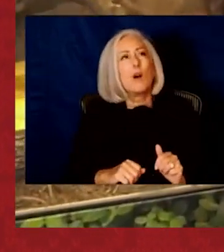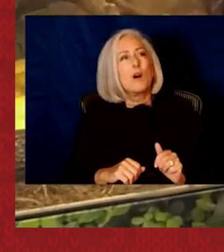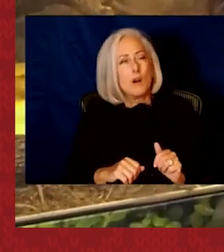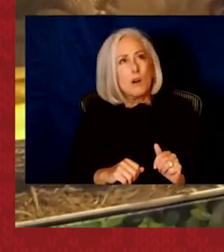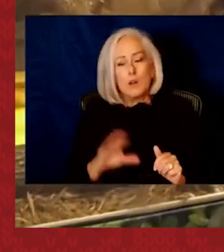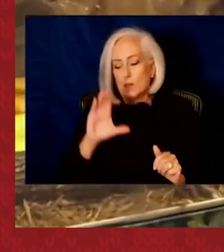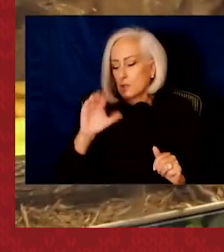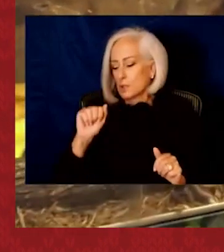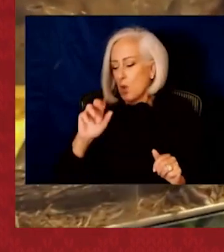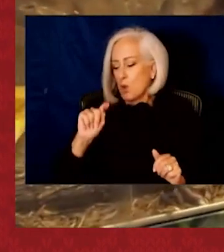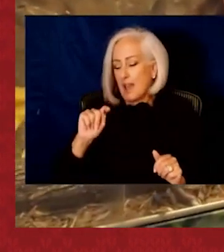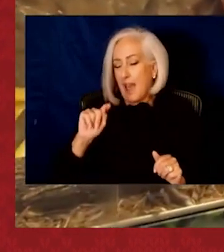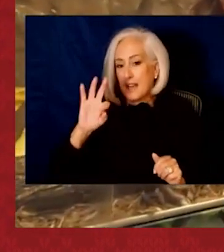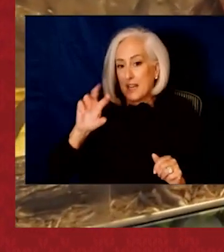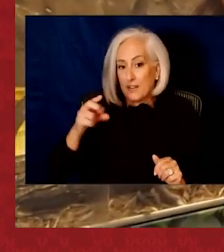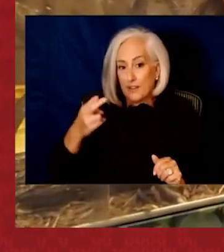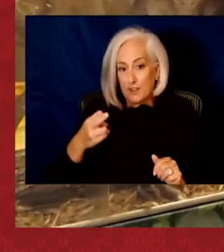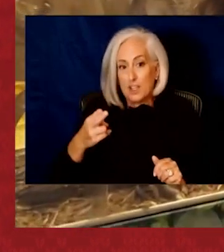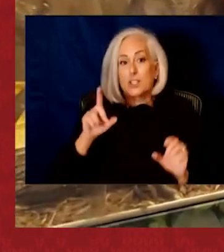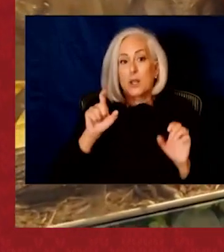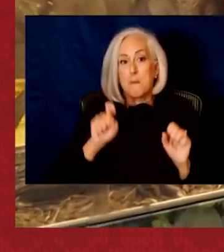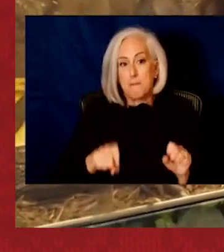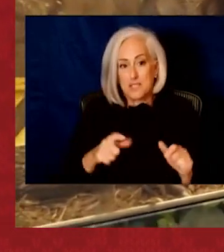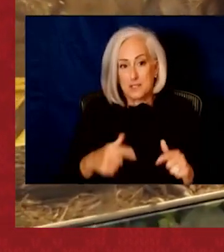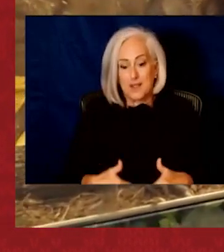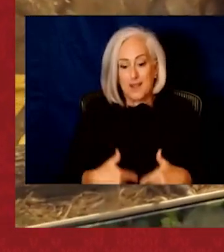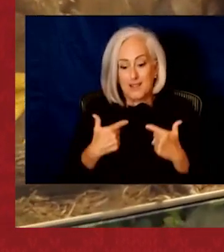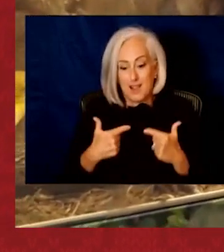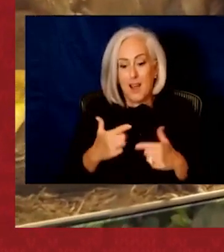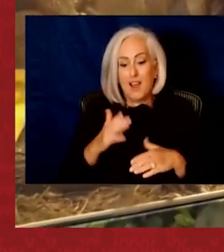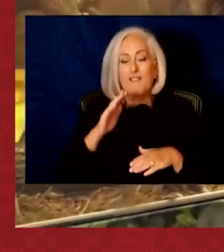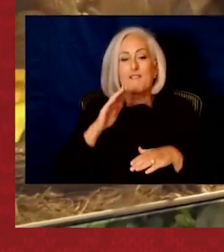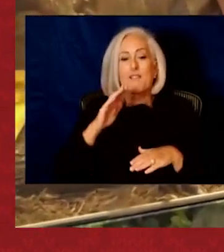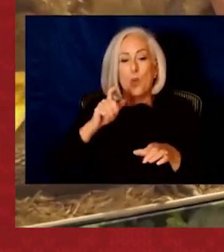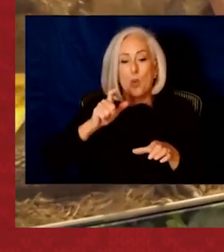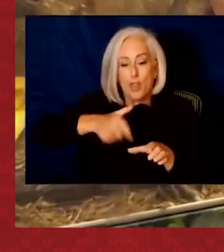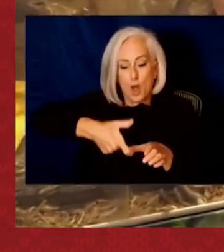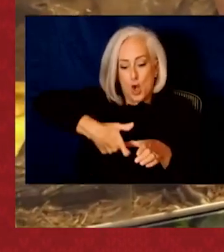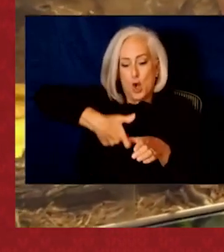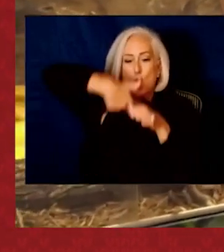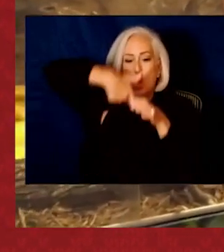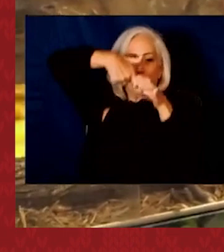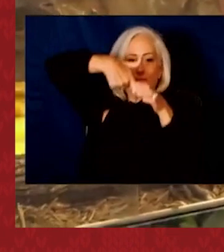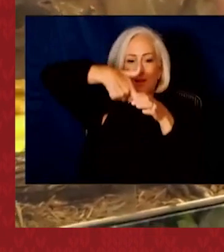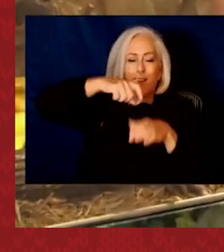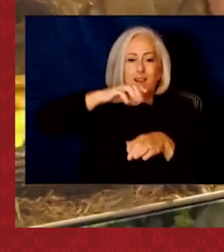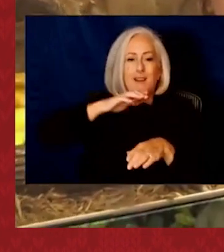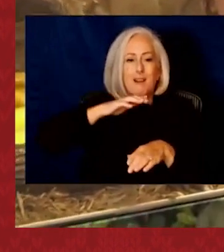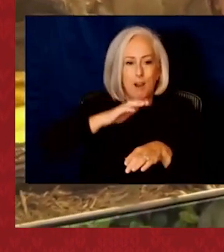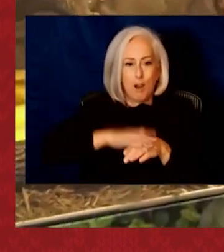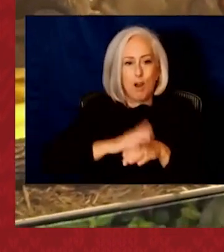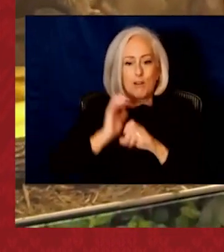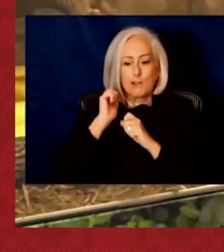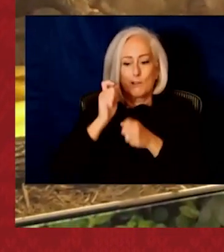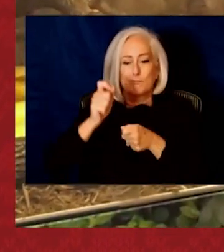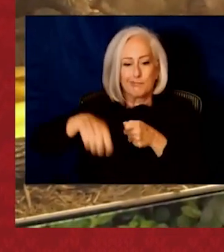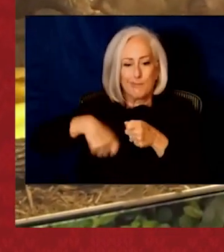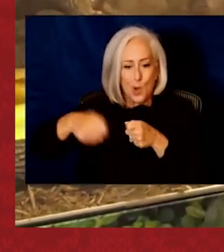be alive on a hook in your boat, not on your plate where like you get poked with a Correct, bone. yeah. Okay, that's good because I like